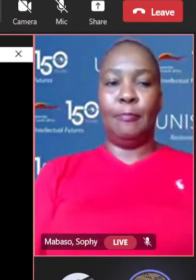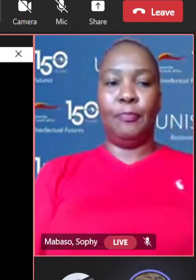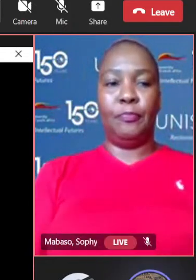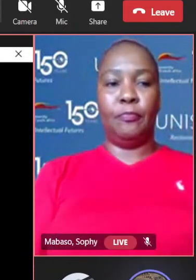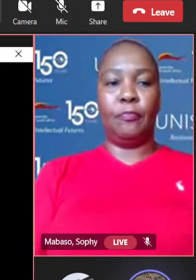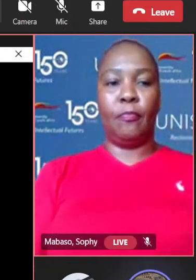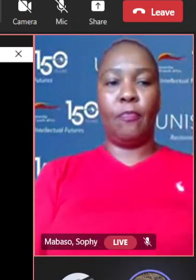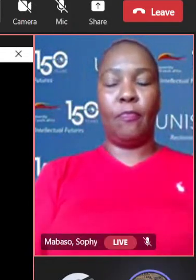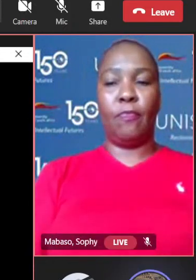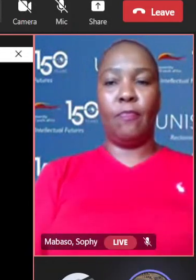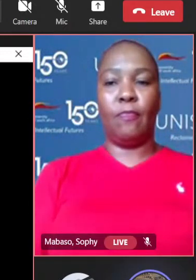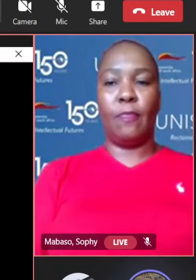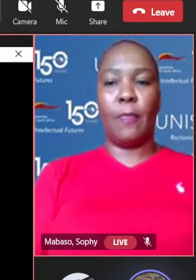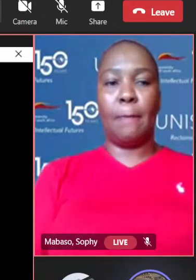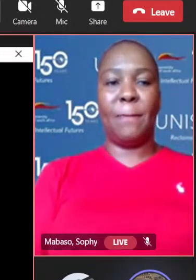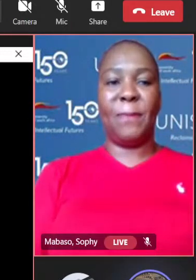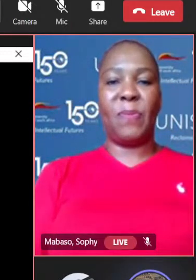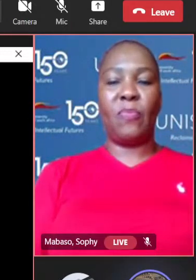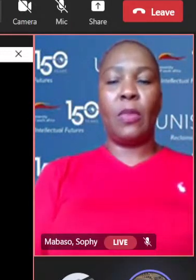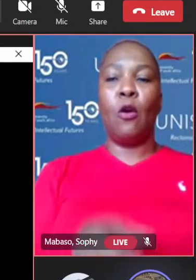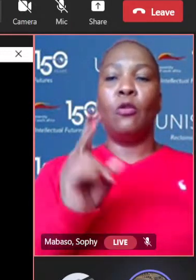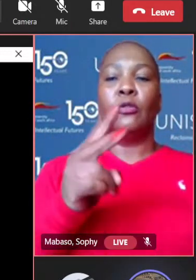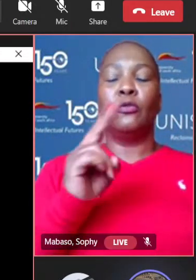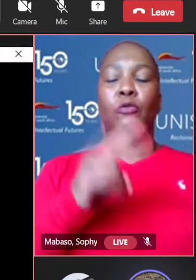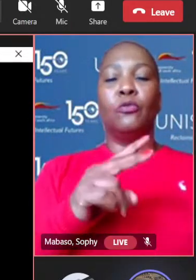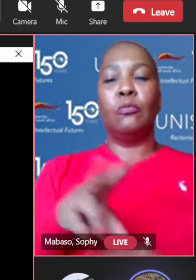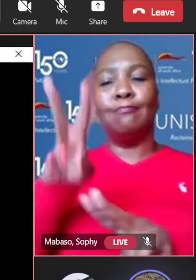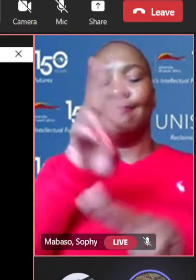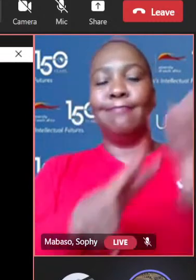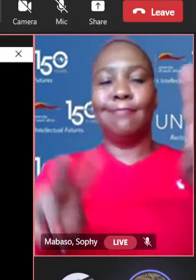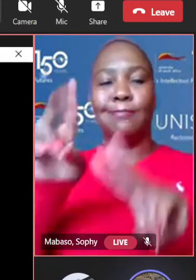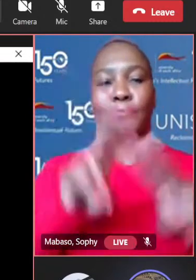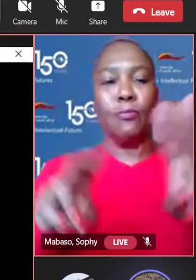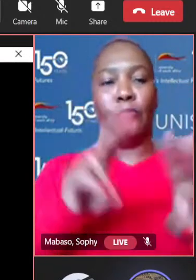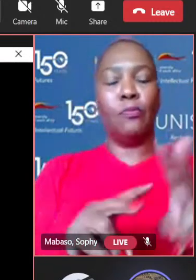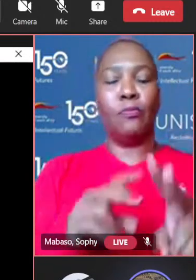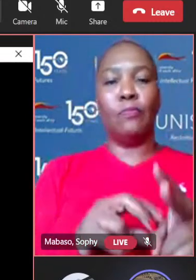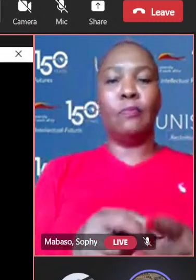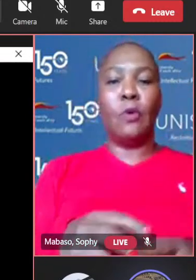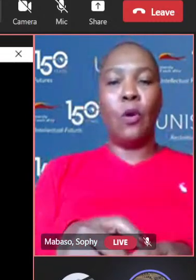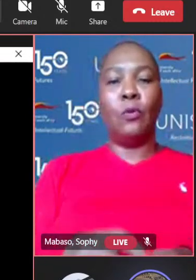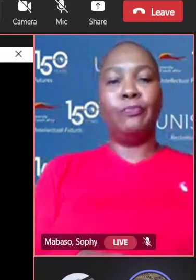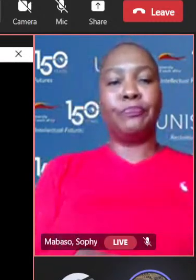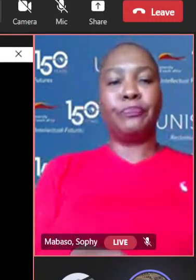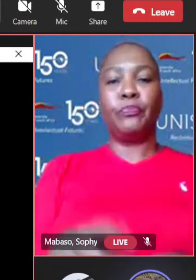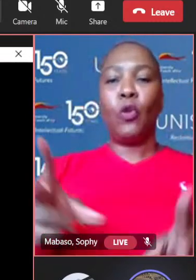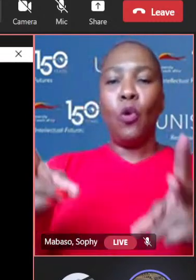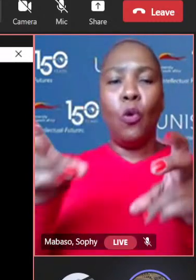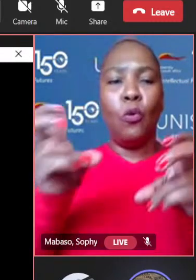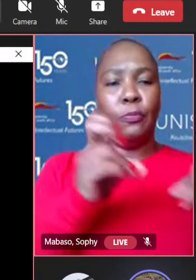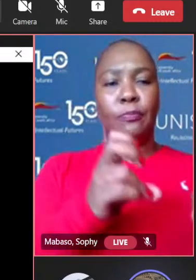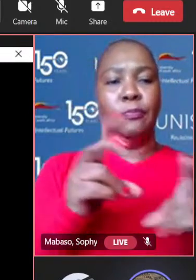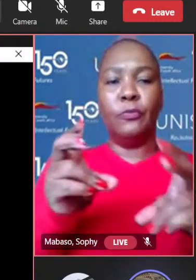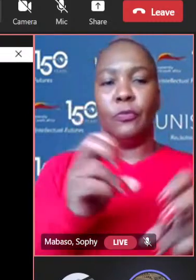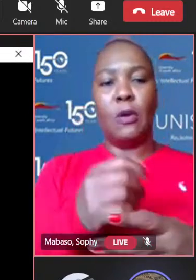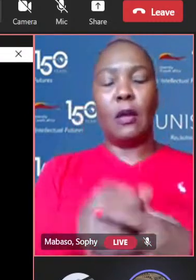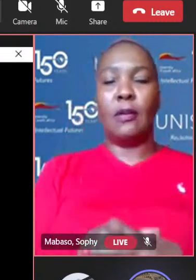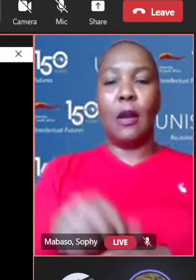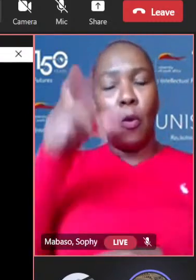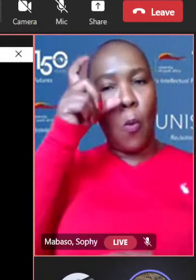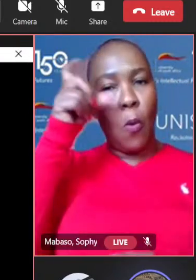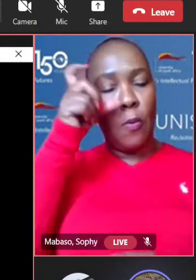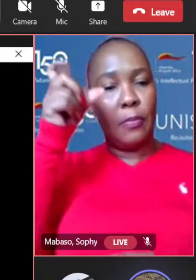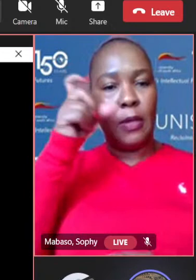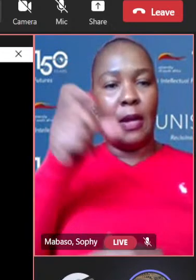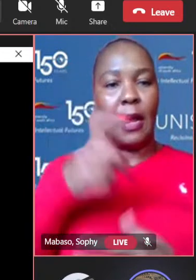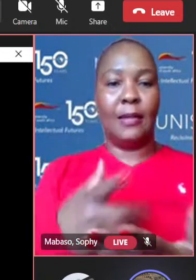Of course, we have to observe the copyright and plagiarism as we are students studying at the university, because all